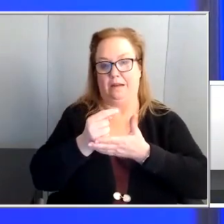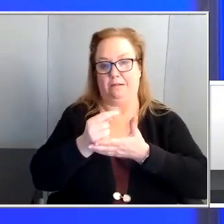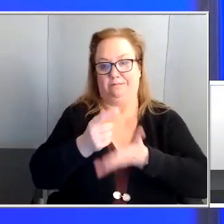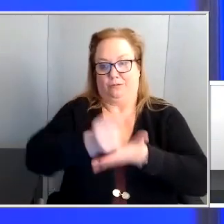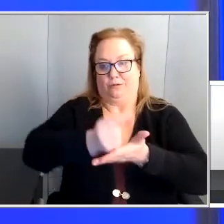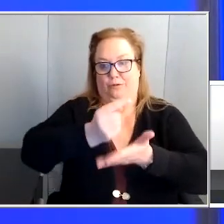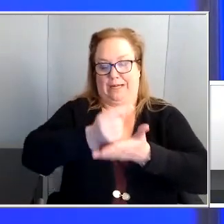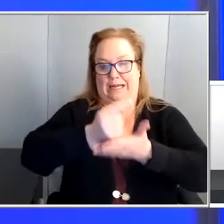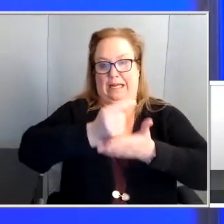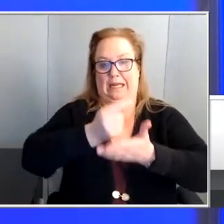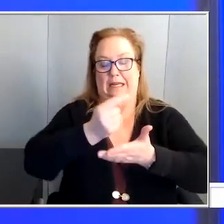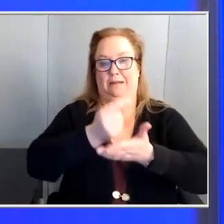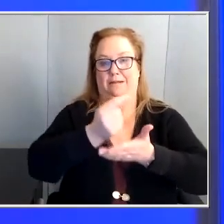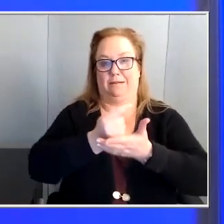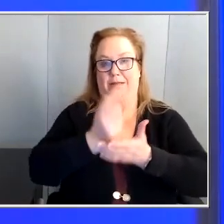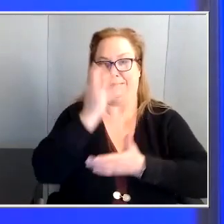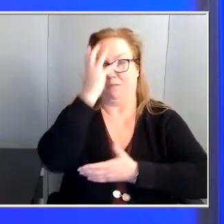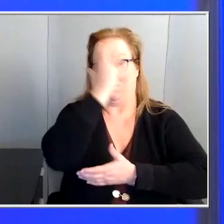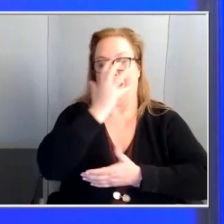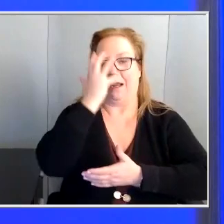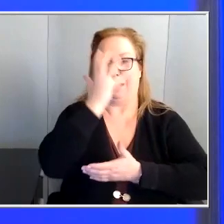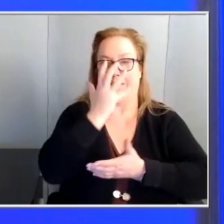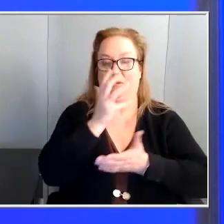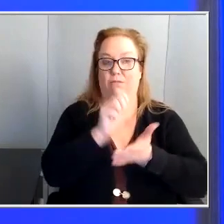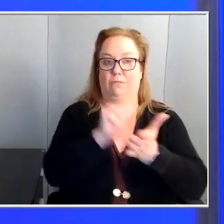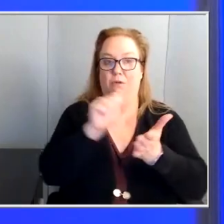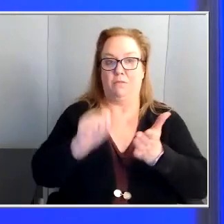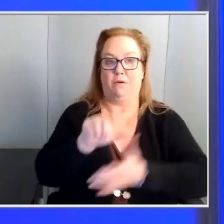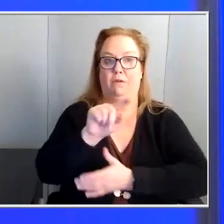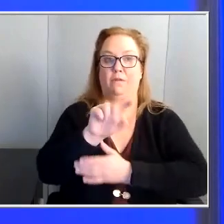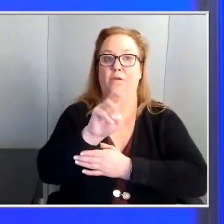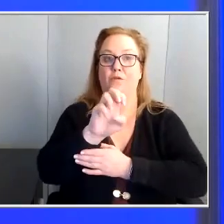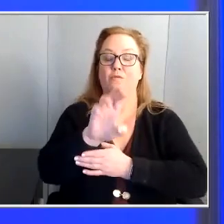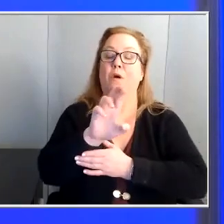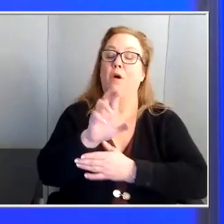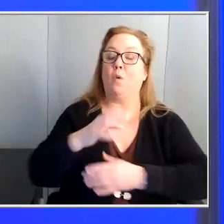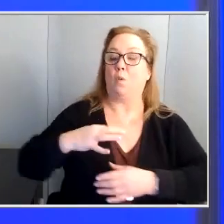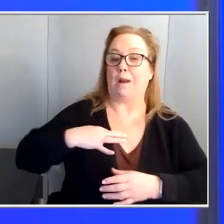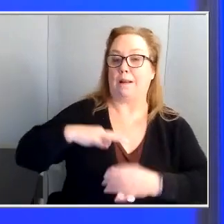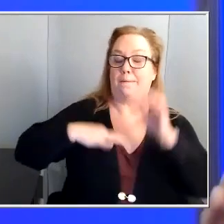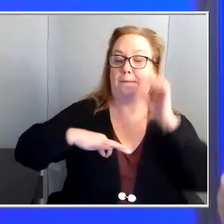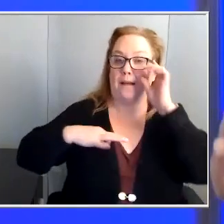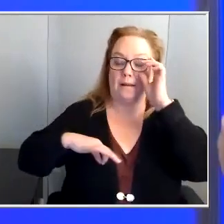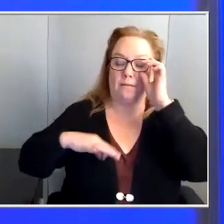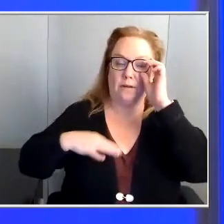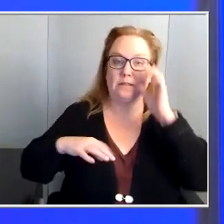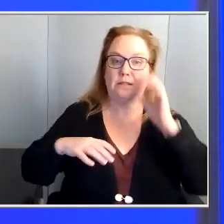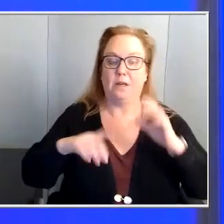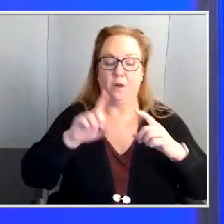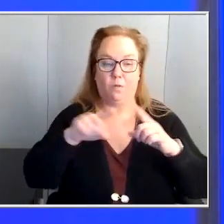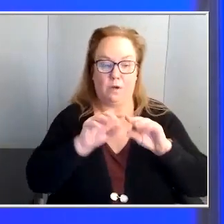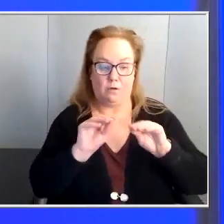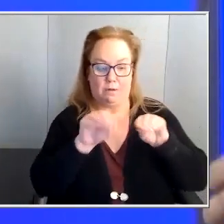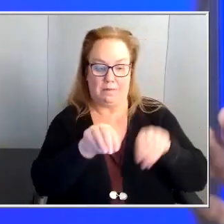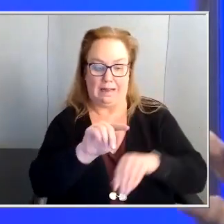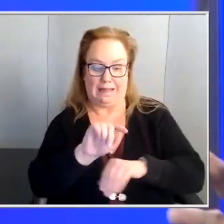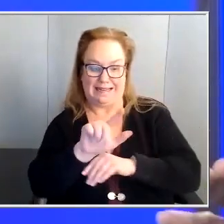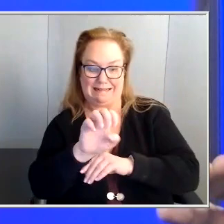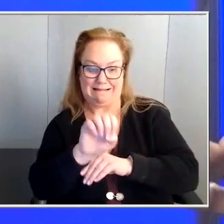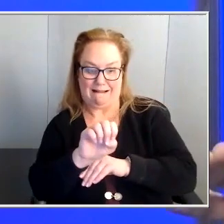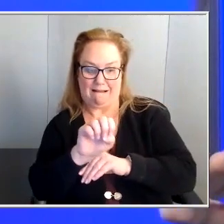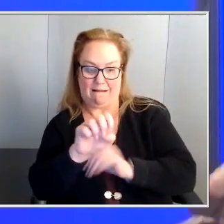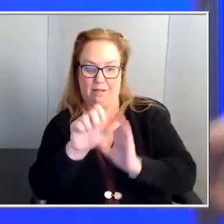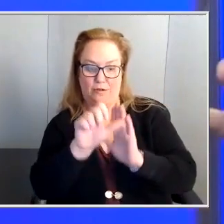a brain tumor. One of the advantages, it seems, is that when you implant the tiles at the time of surgery,